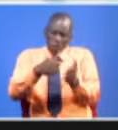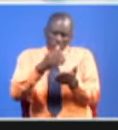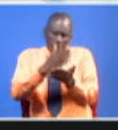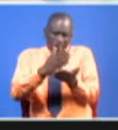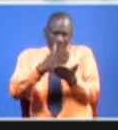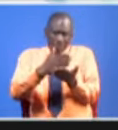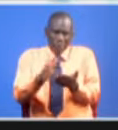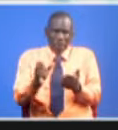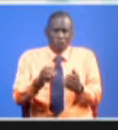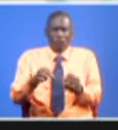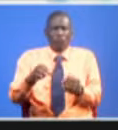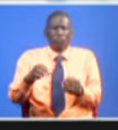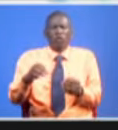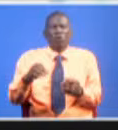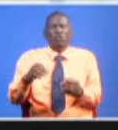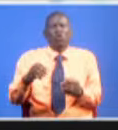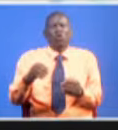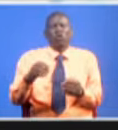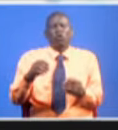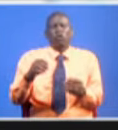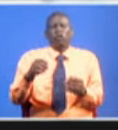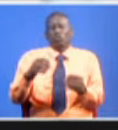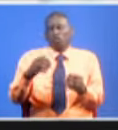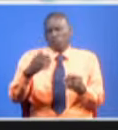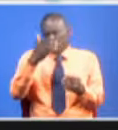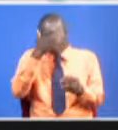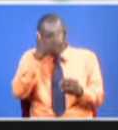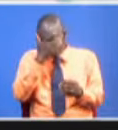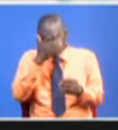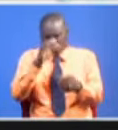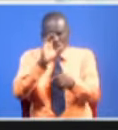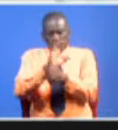of the evangelical part actually played,